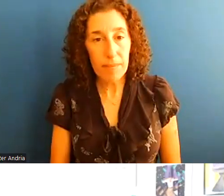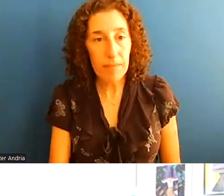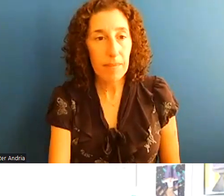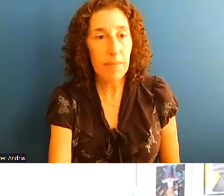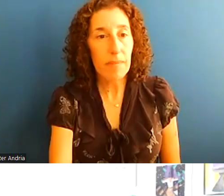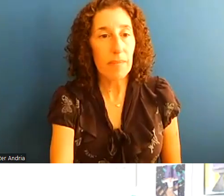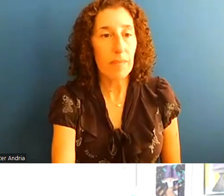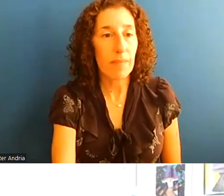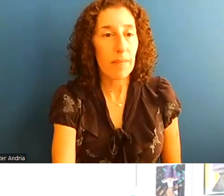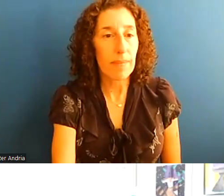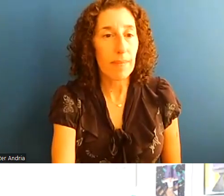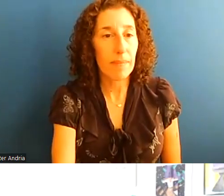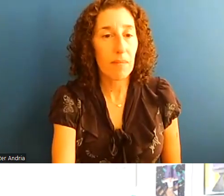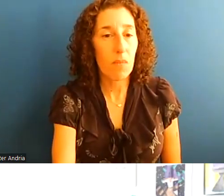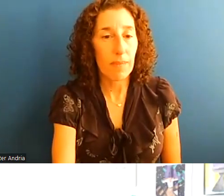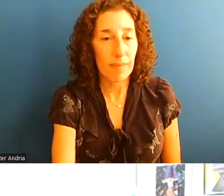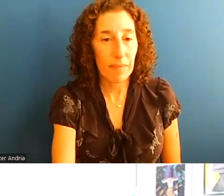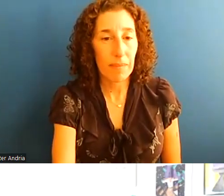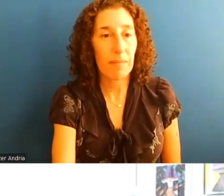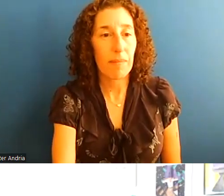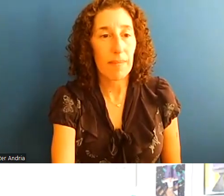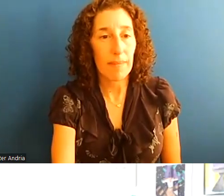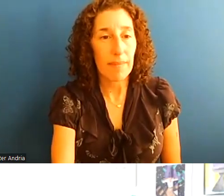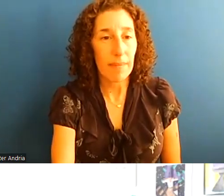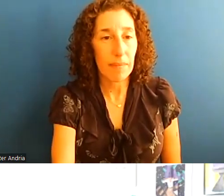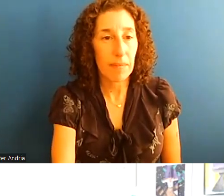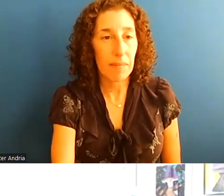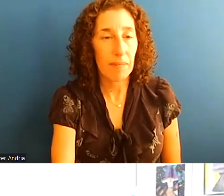Great. Well, thank you all so much for your answers and your